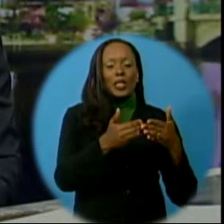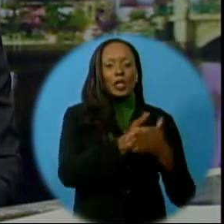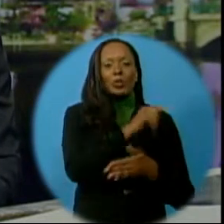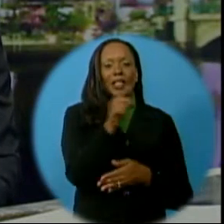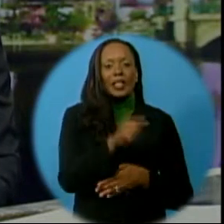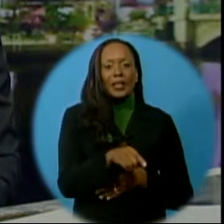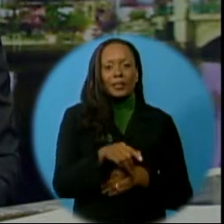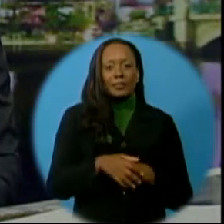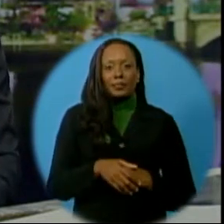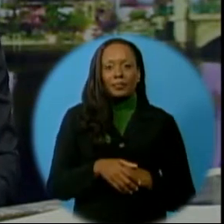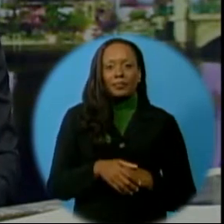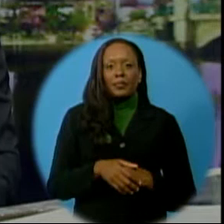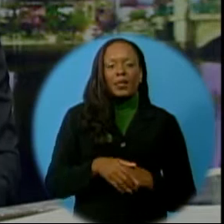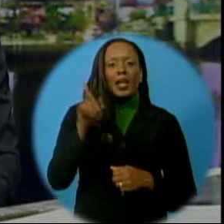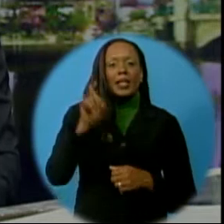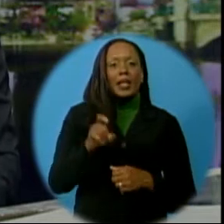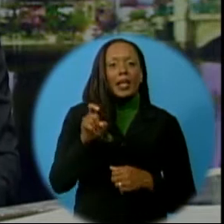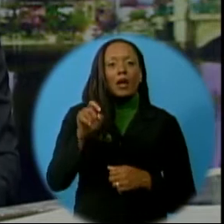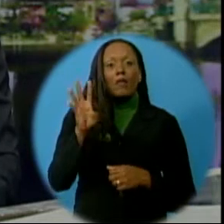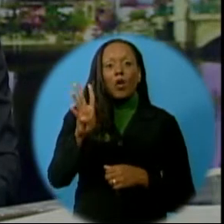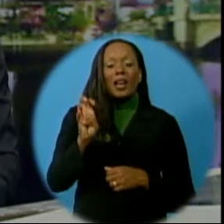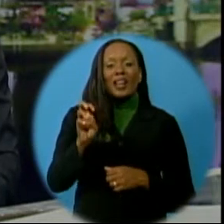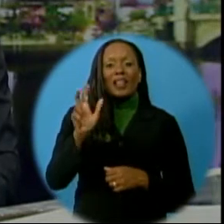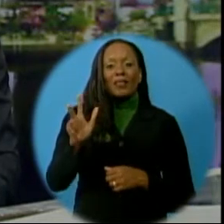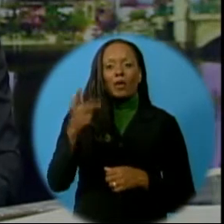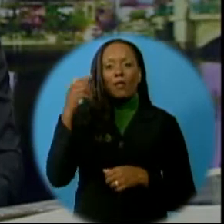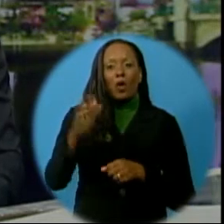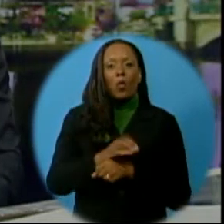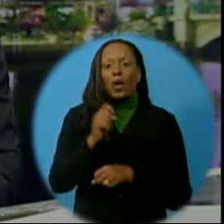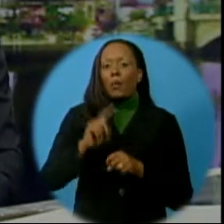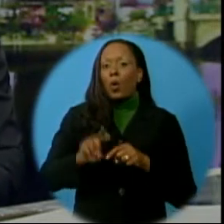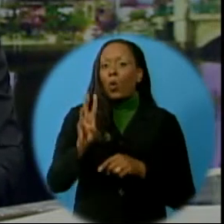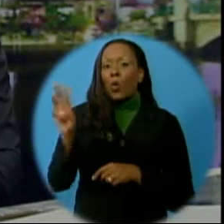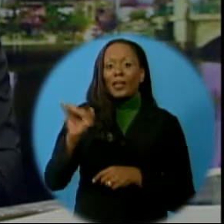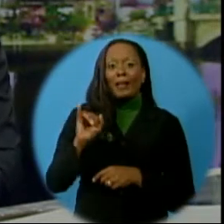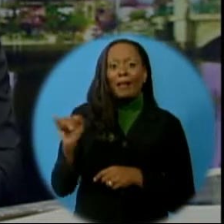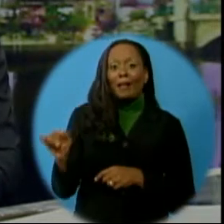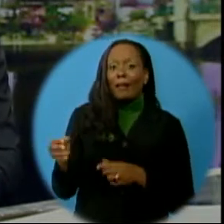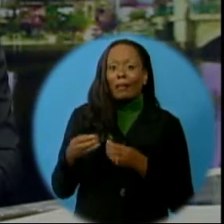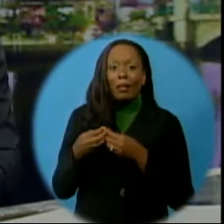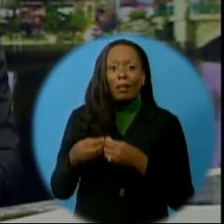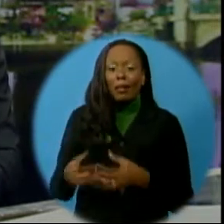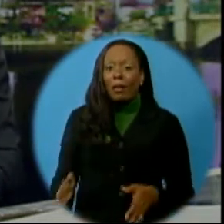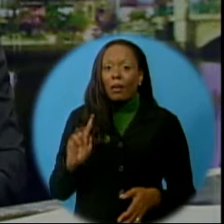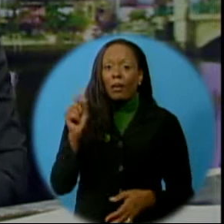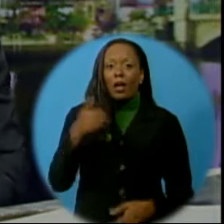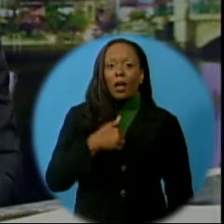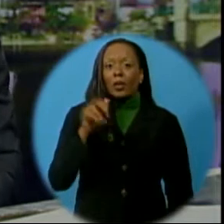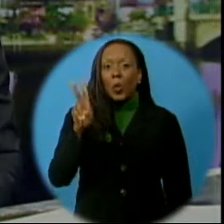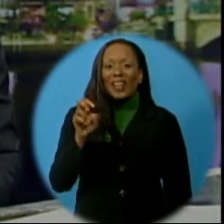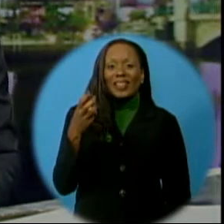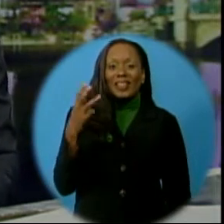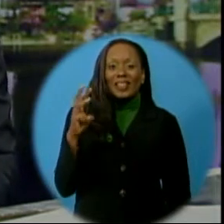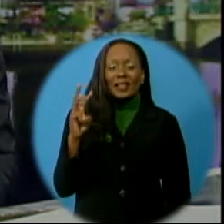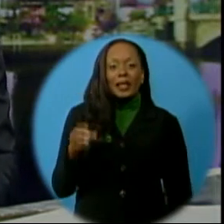massive 403 to win, the Windies crumbled in their second innings inside 2 sessions for just 216